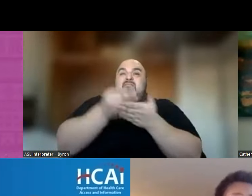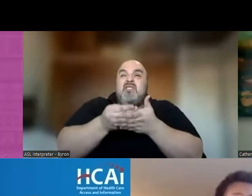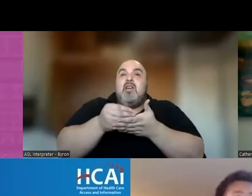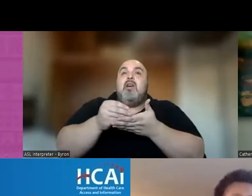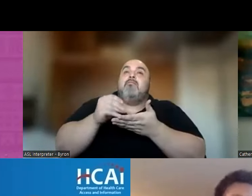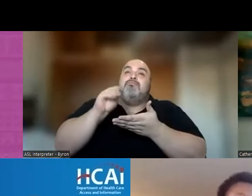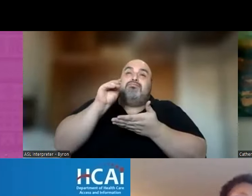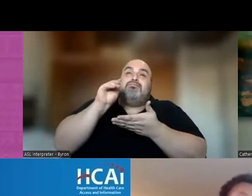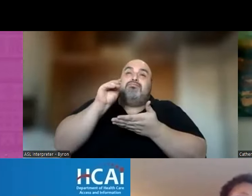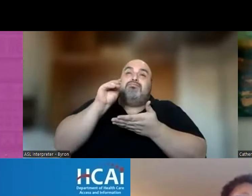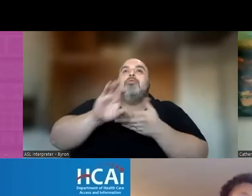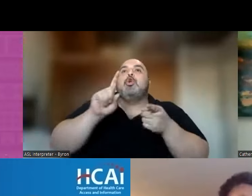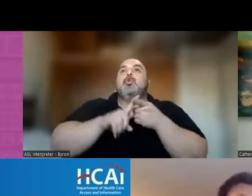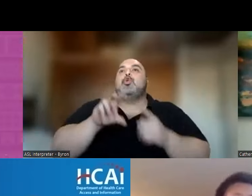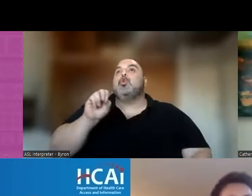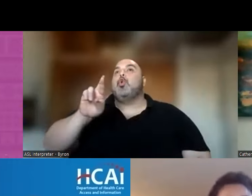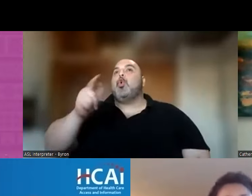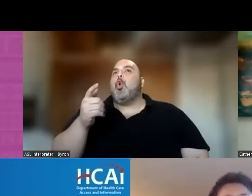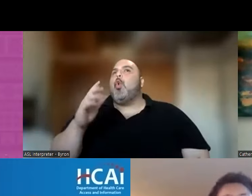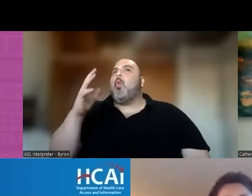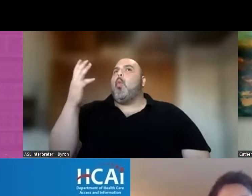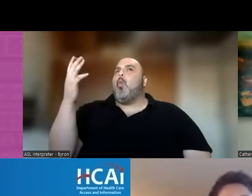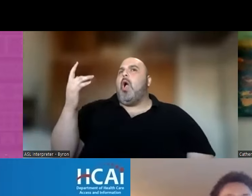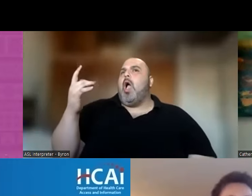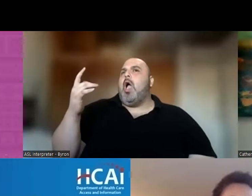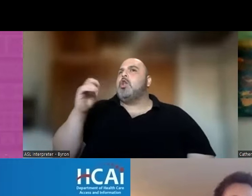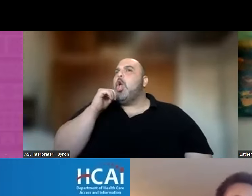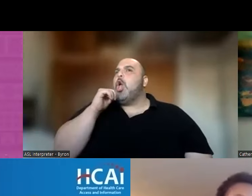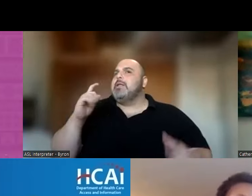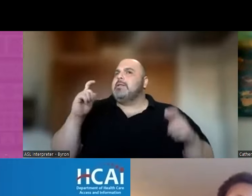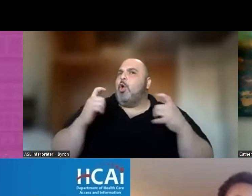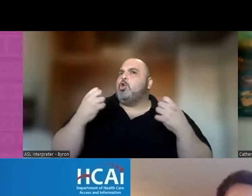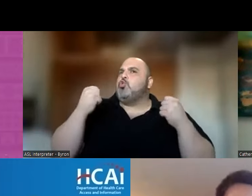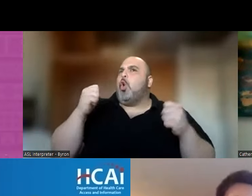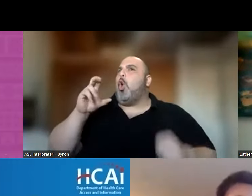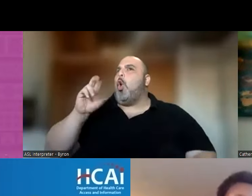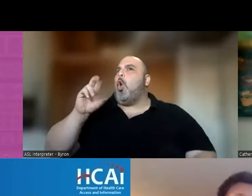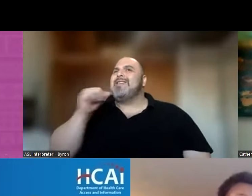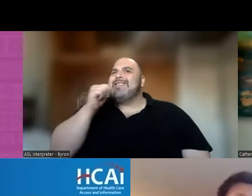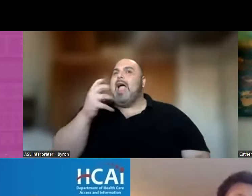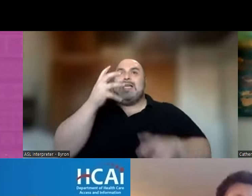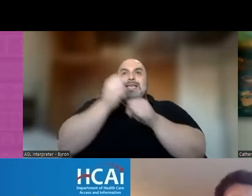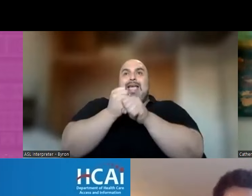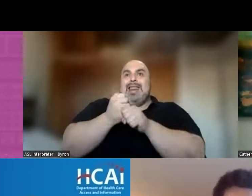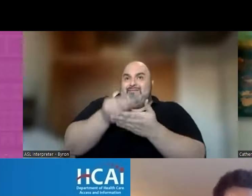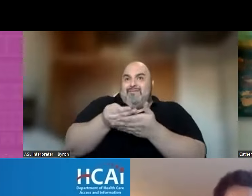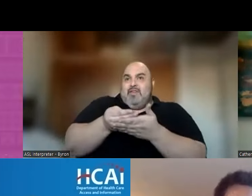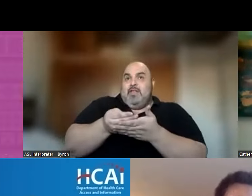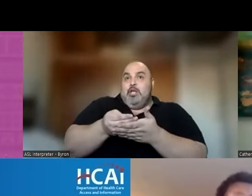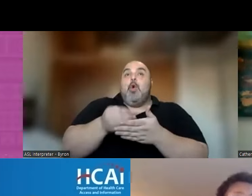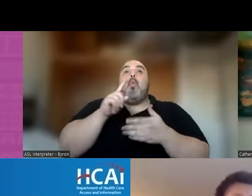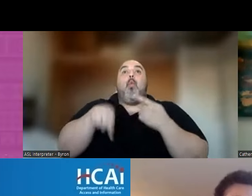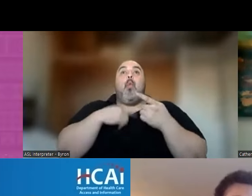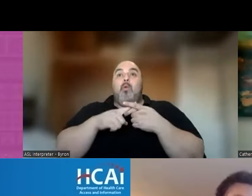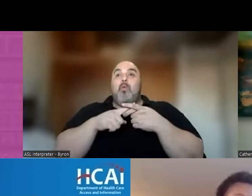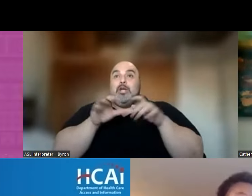towards organization. Why aren't small and strong organizations not getting funding? Because when we're doing these groups and